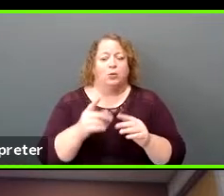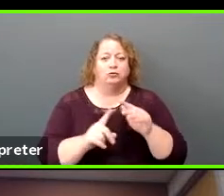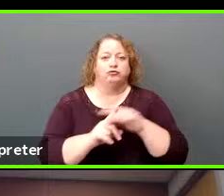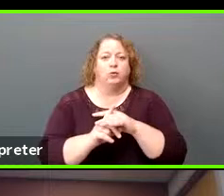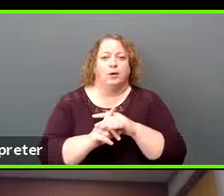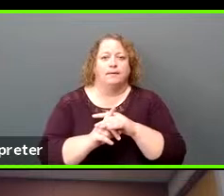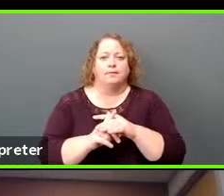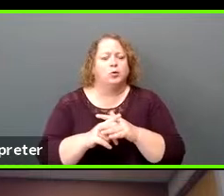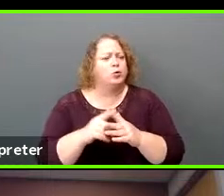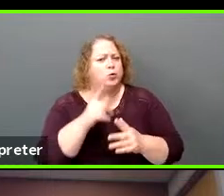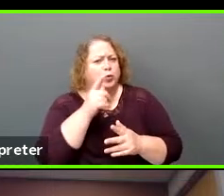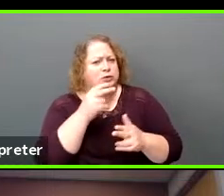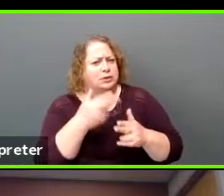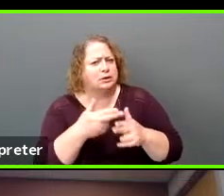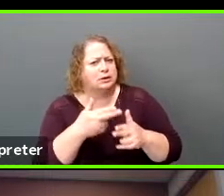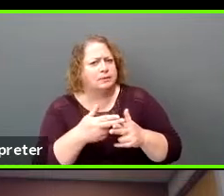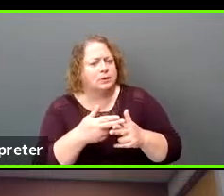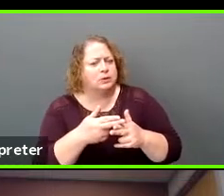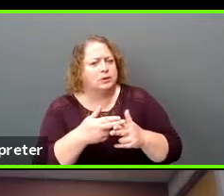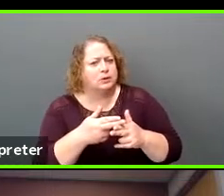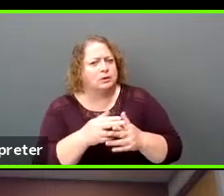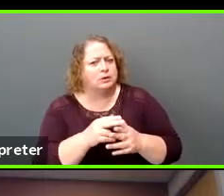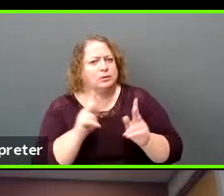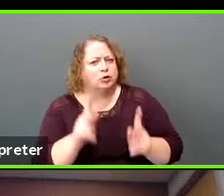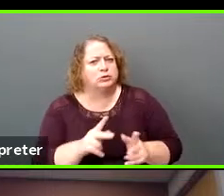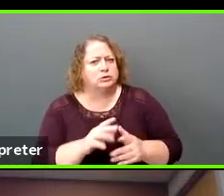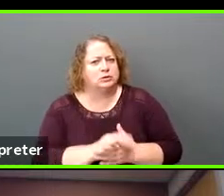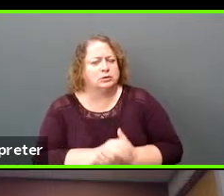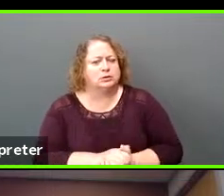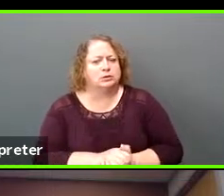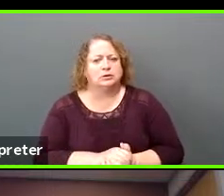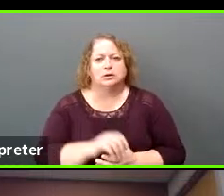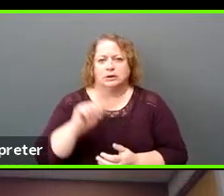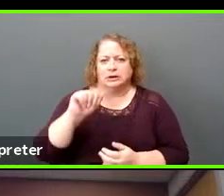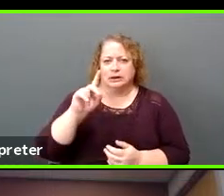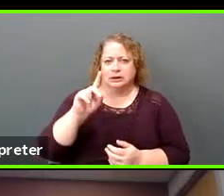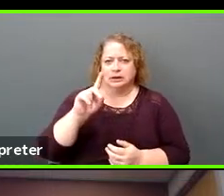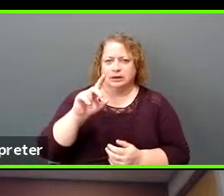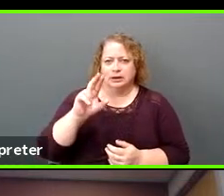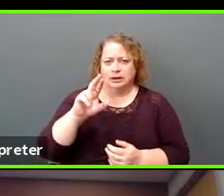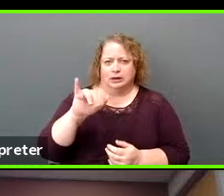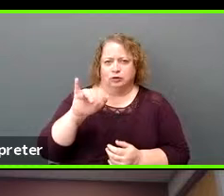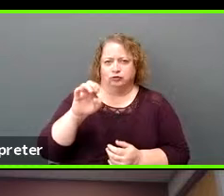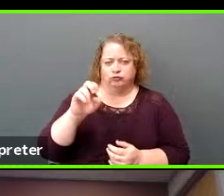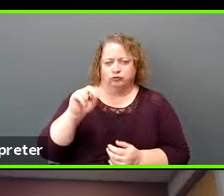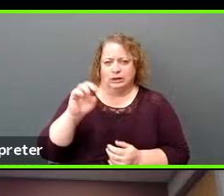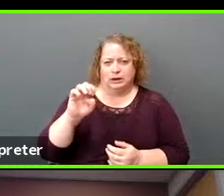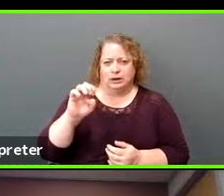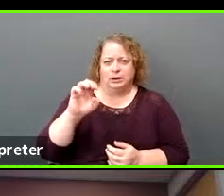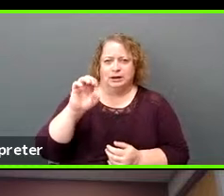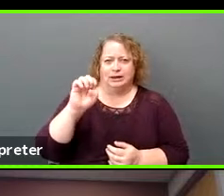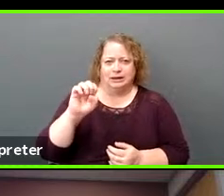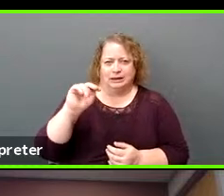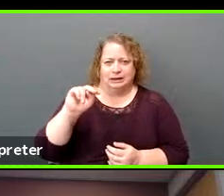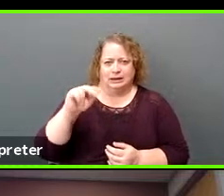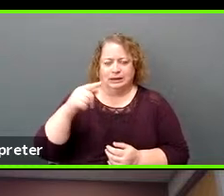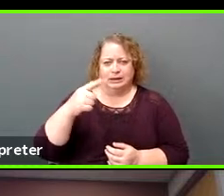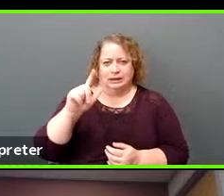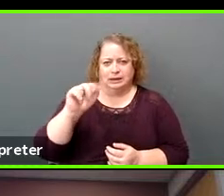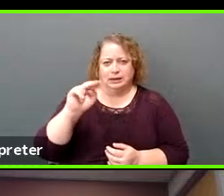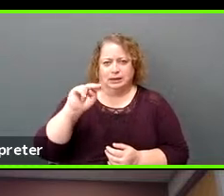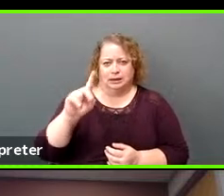table. What's and the help name of us. that person again who's doing that? I'm sorry? What's the name of that person who's doing that again? Adrian England. Okay. Yes.